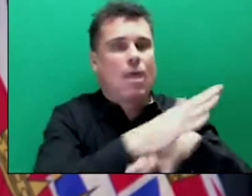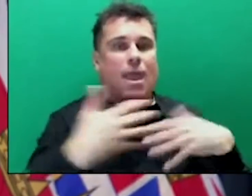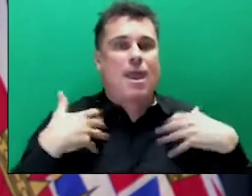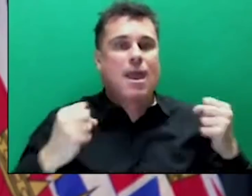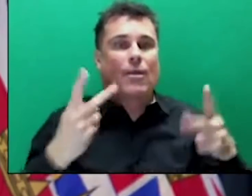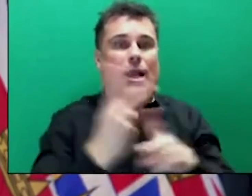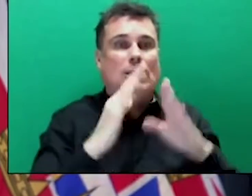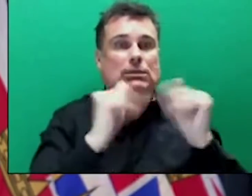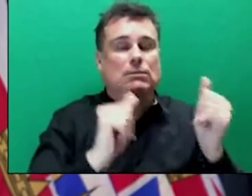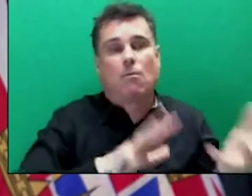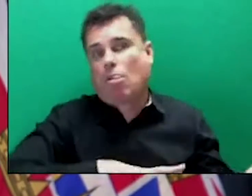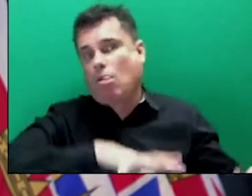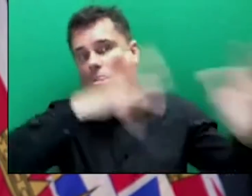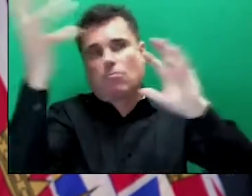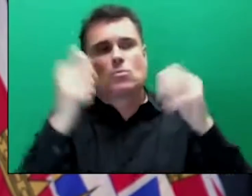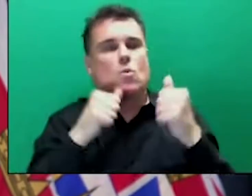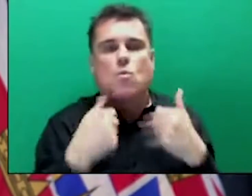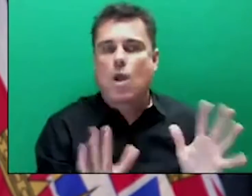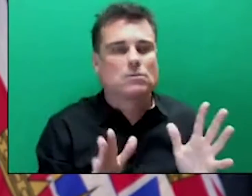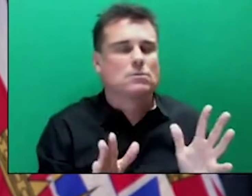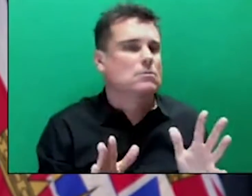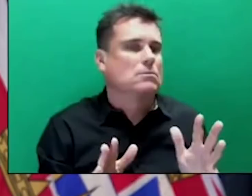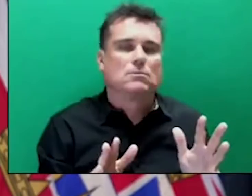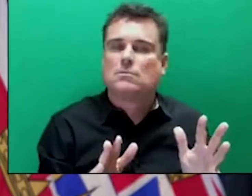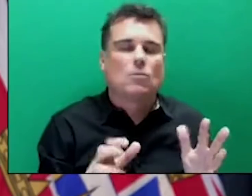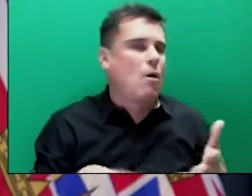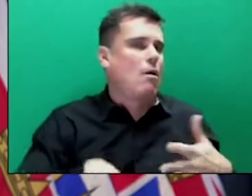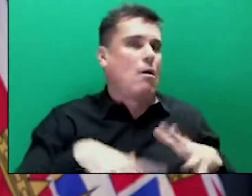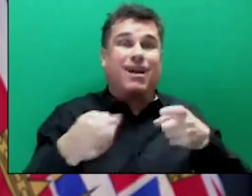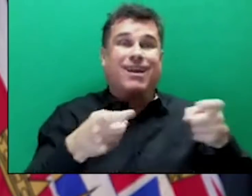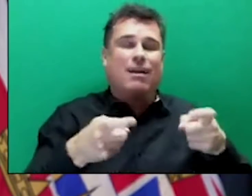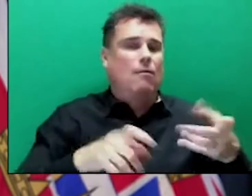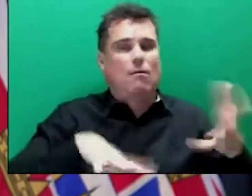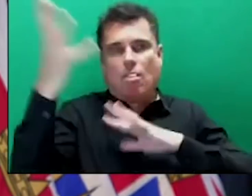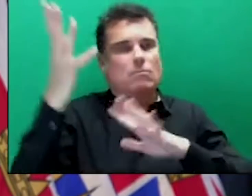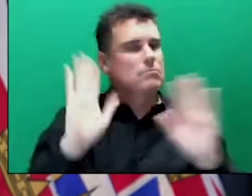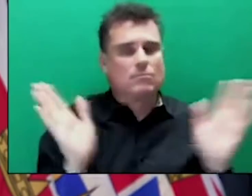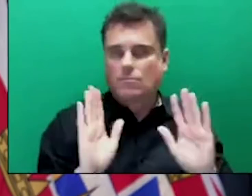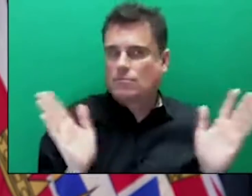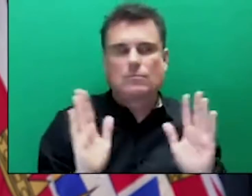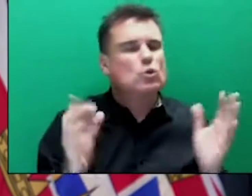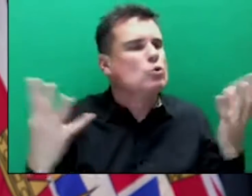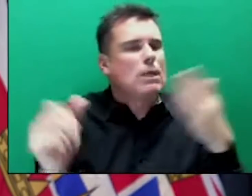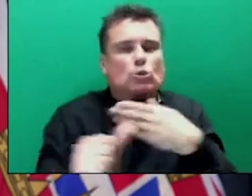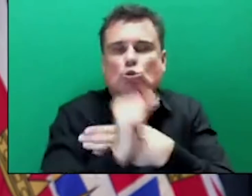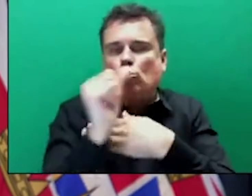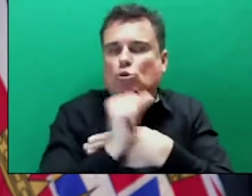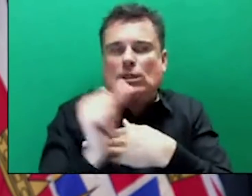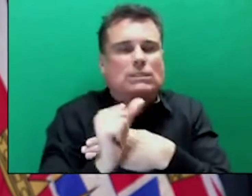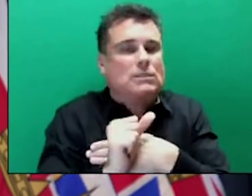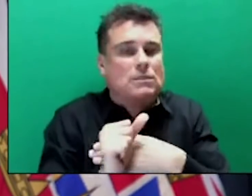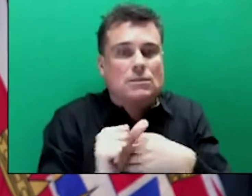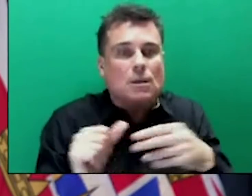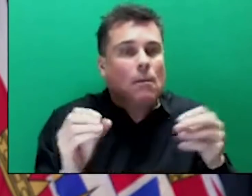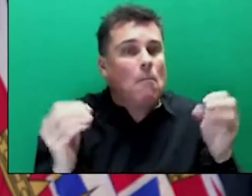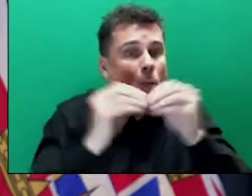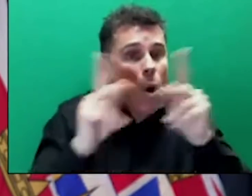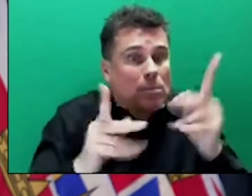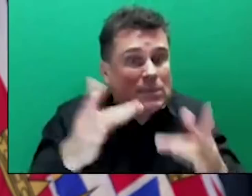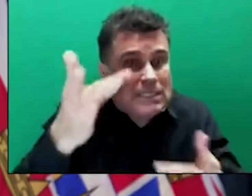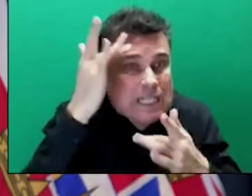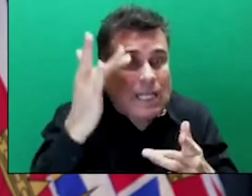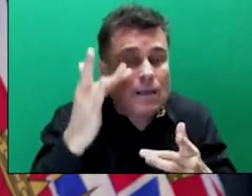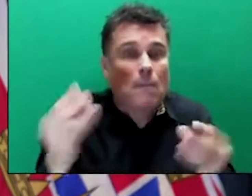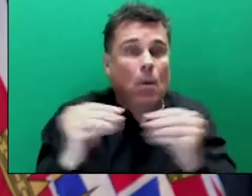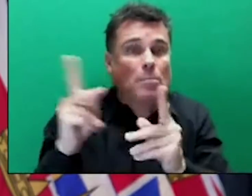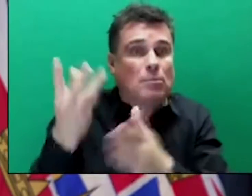getting sick and dying from this virus. So this is what we need to do now to get us through this most critical period.